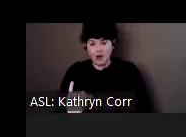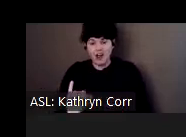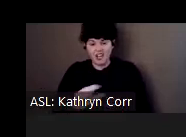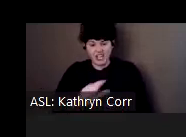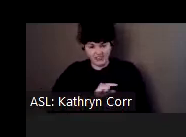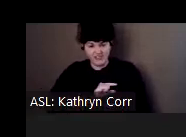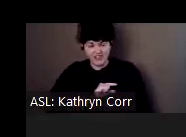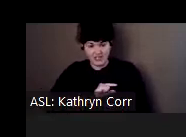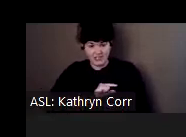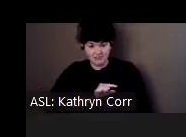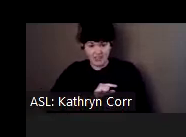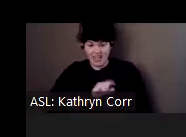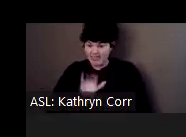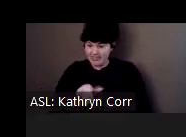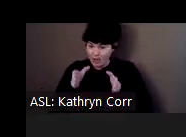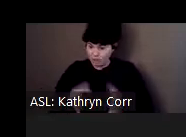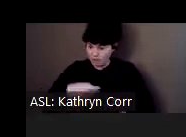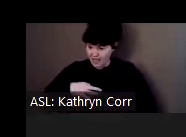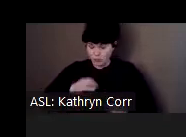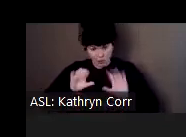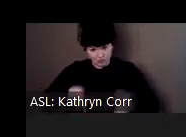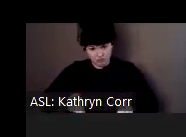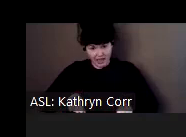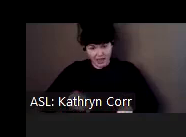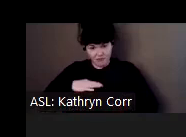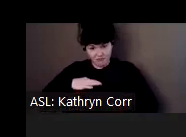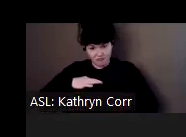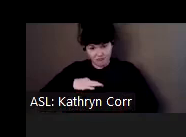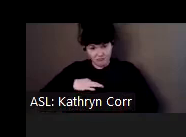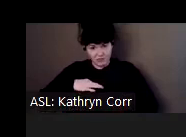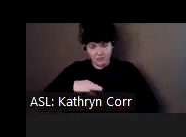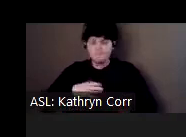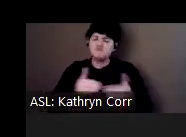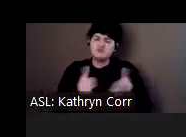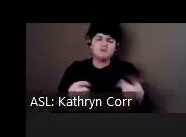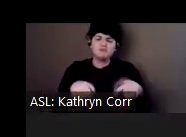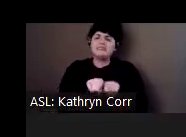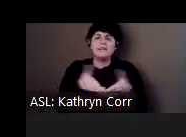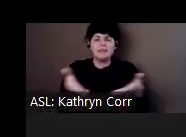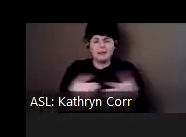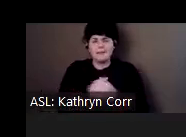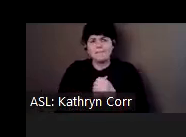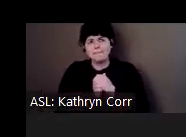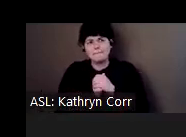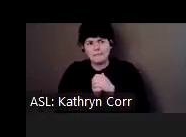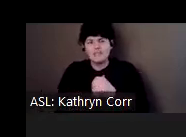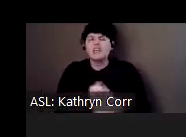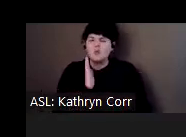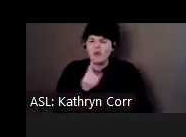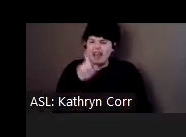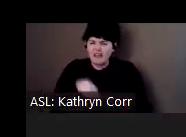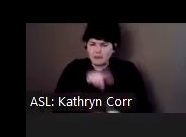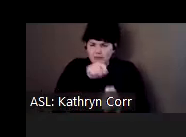to apply? It's generally the same thing, and so it would have to look at it, but likely